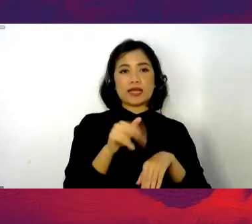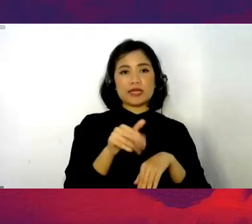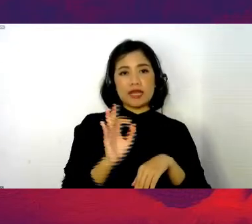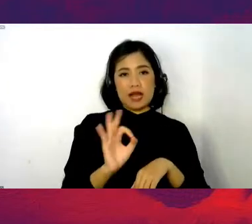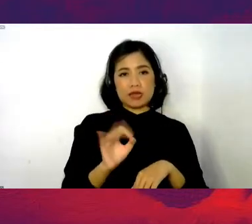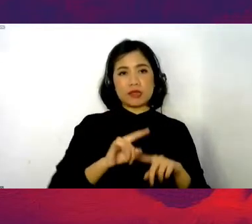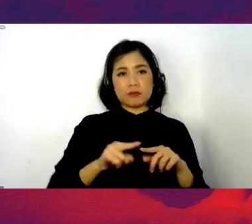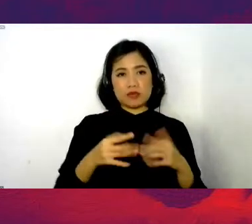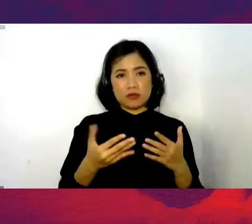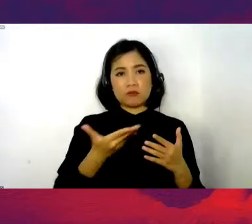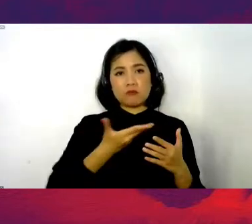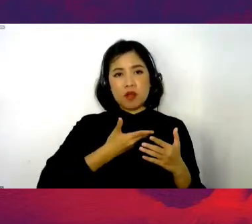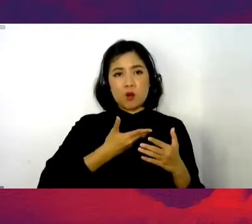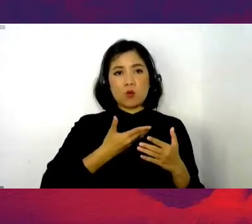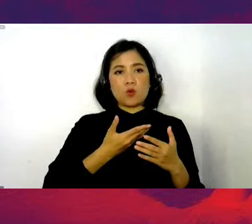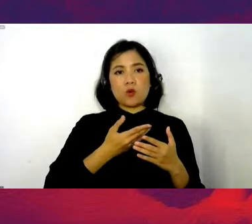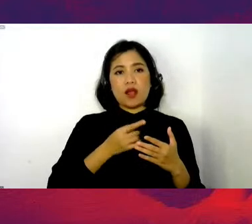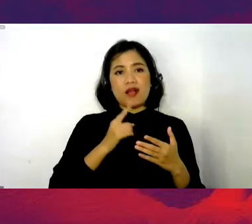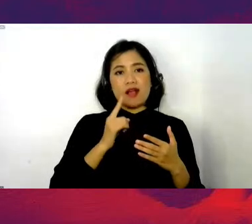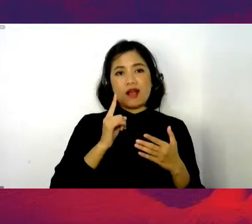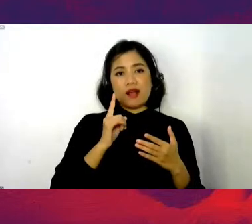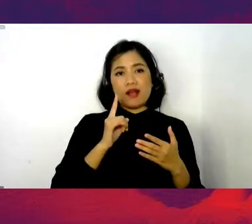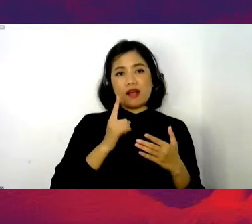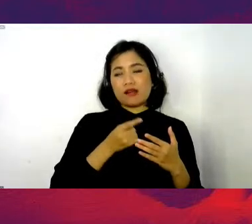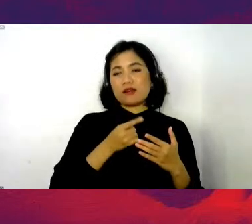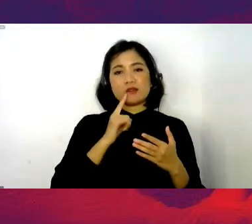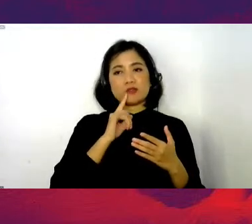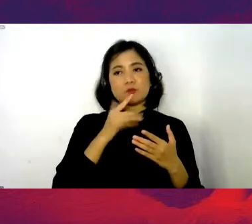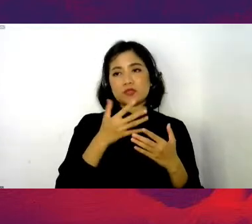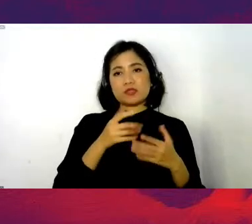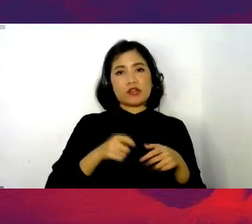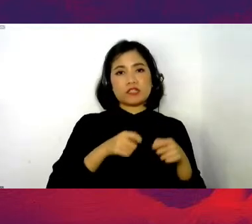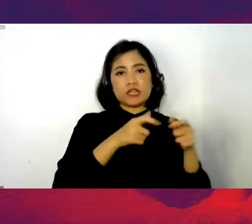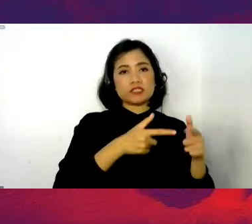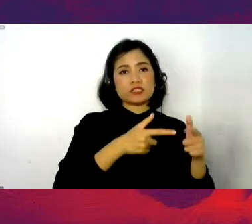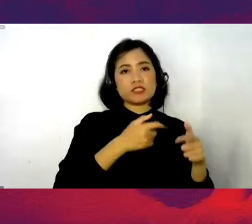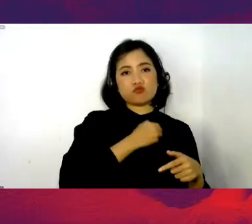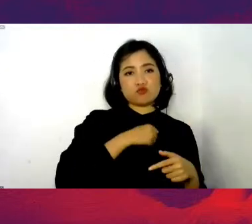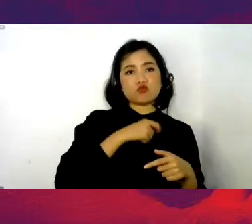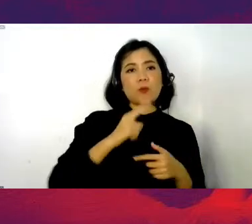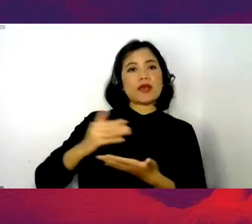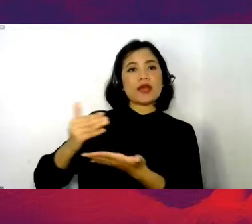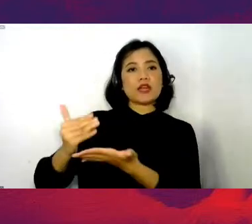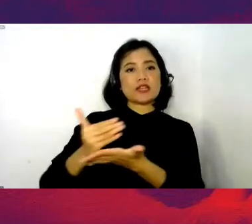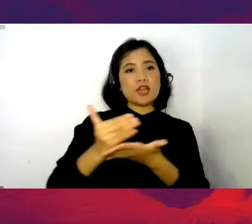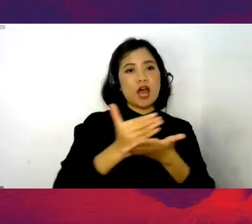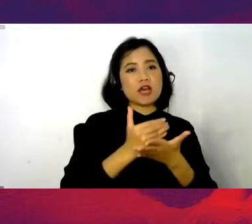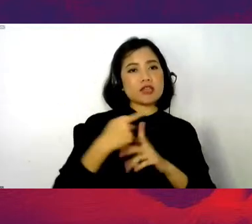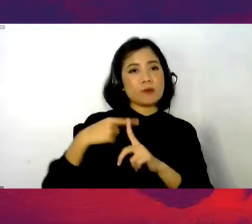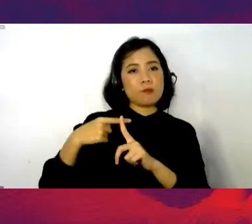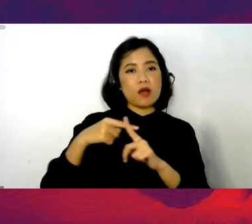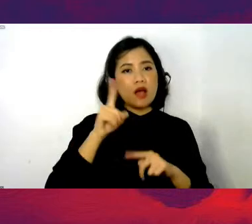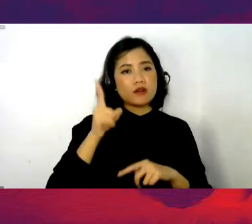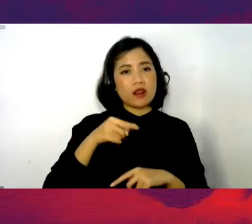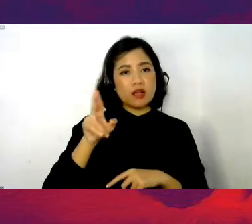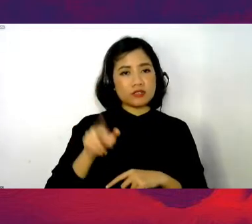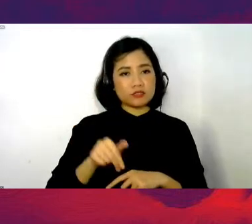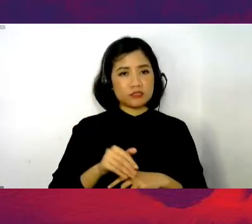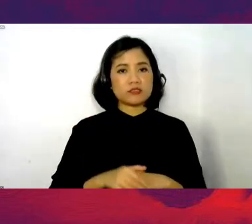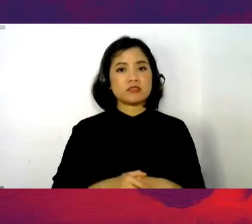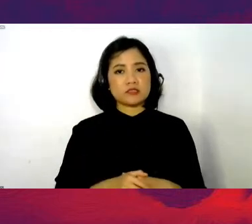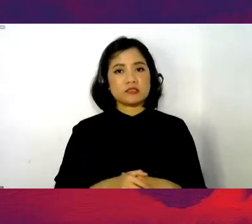we already presented about the allocation of budget, a lot of money being put in there. And we also have this pre-employment card. I saw Ibu Deni here,